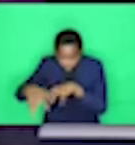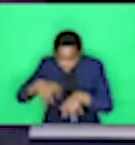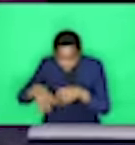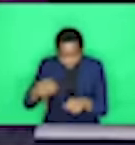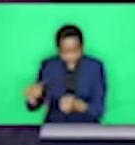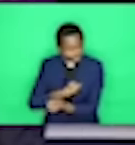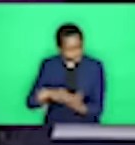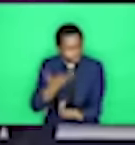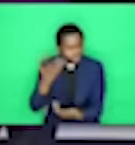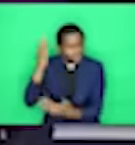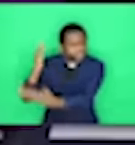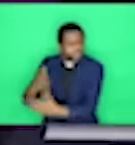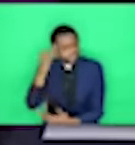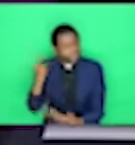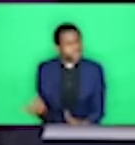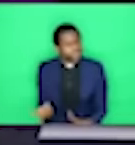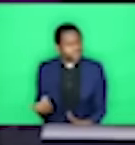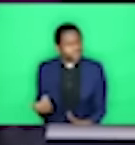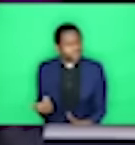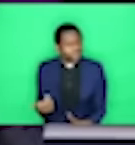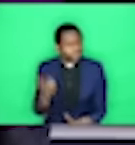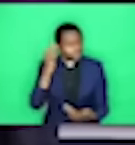are we destroying our